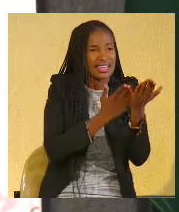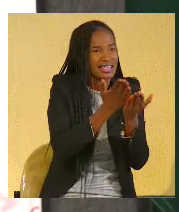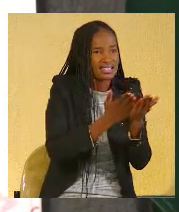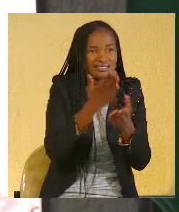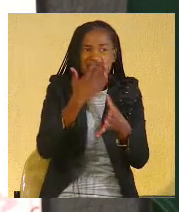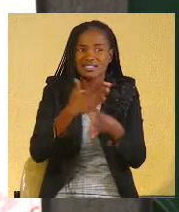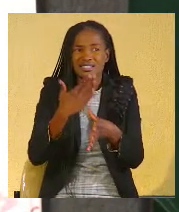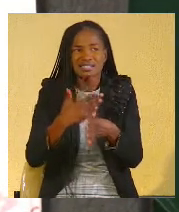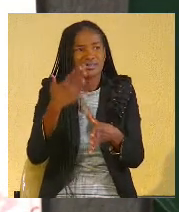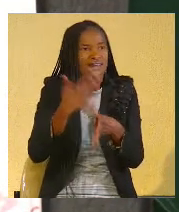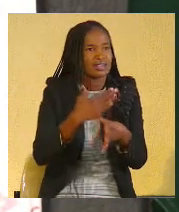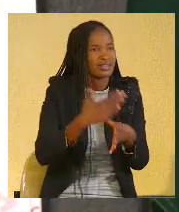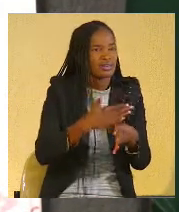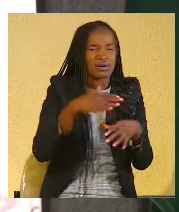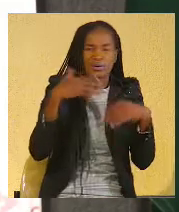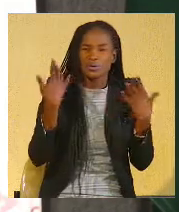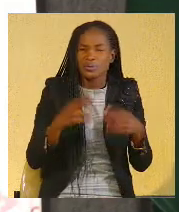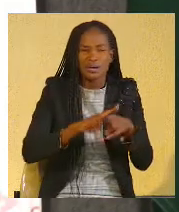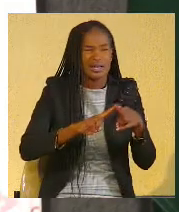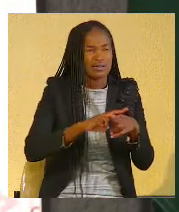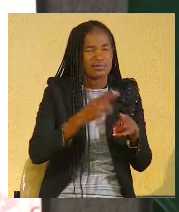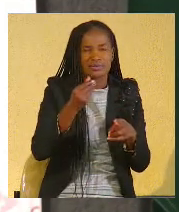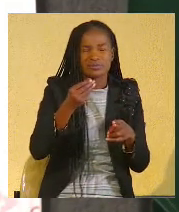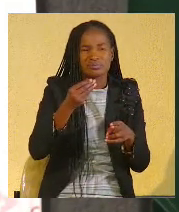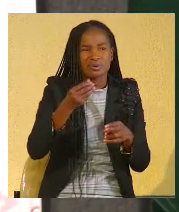Now, if we look at the particular service, it requires